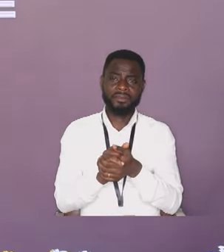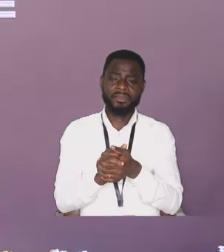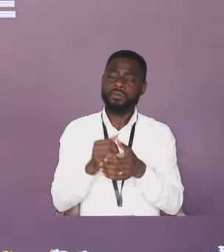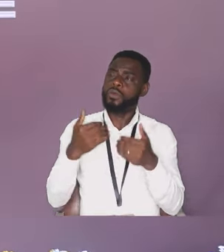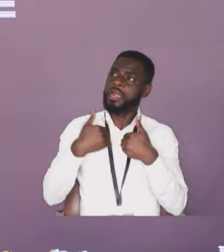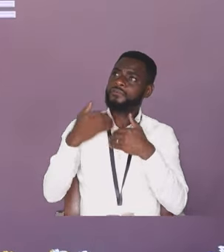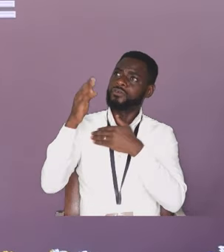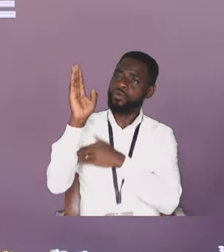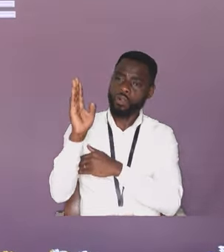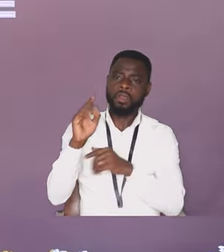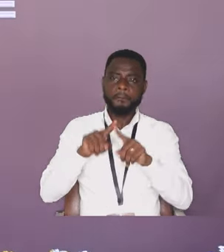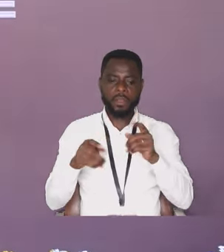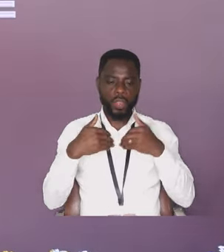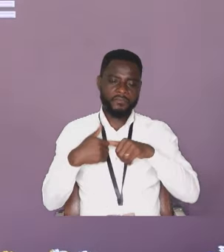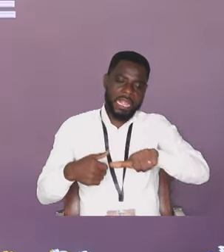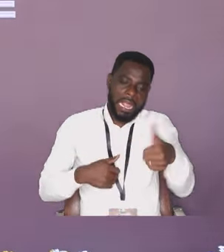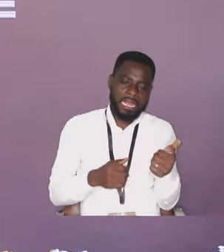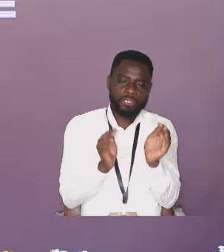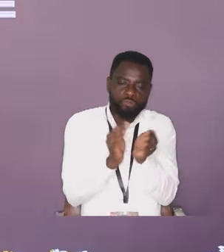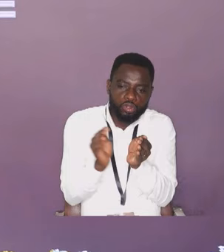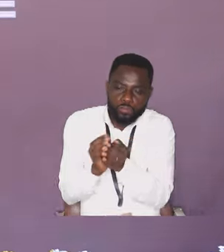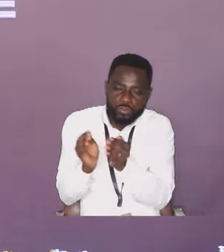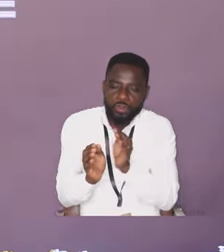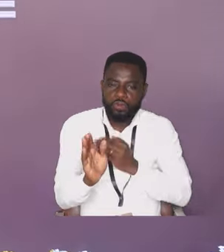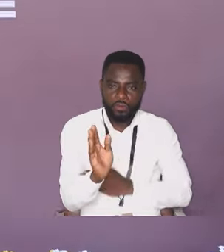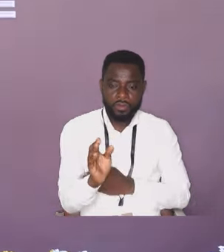there are also other gods. And then when we came to